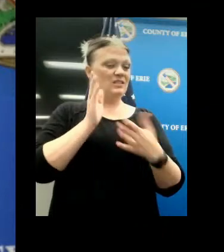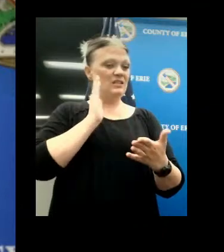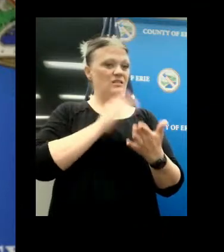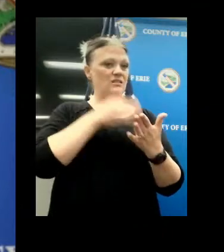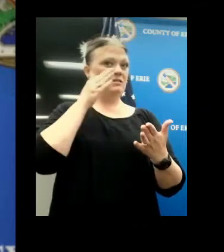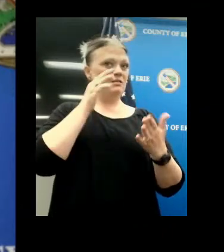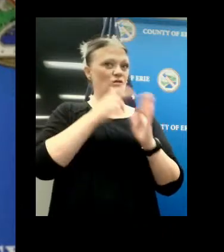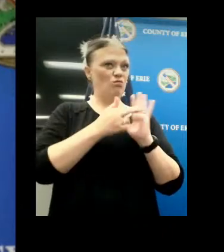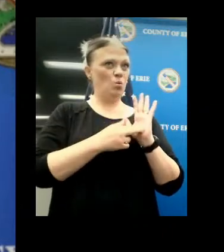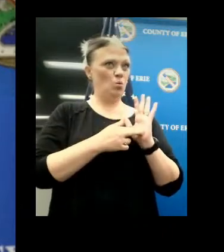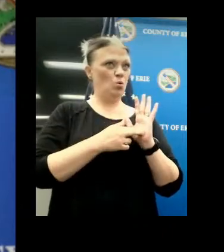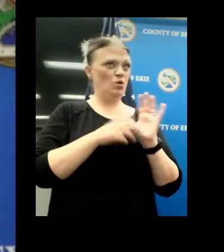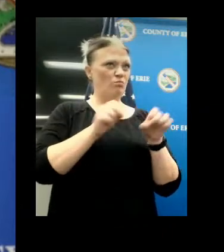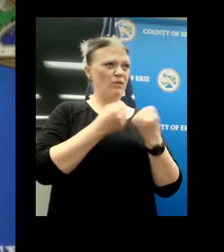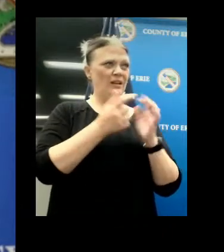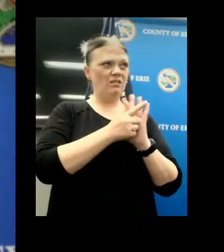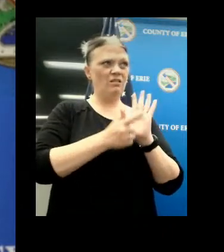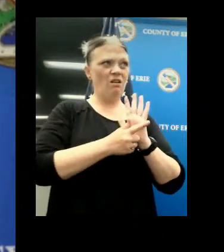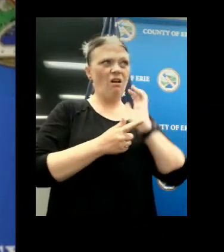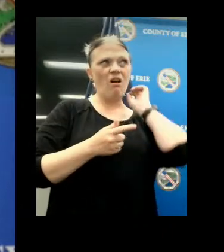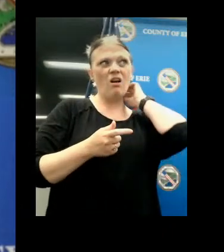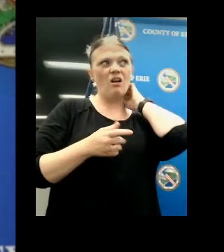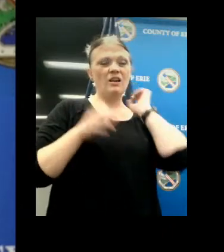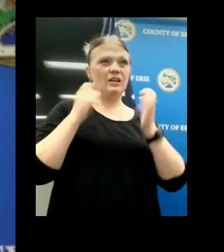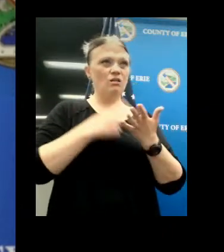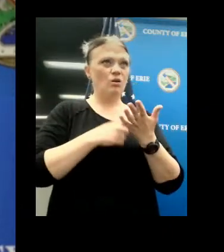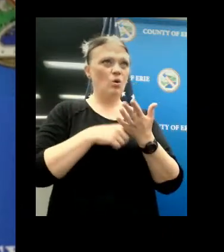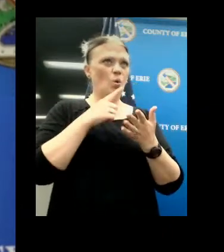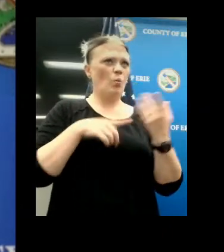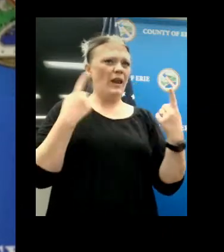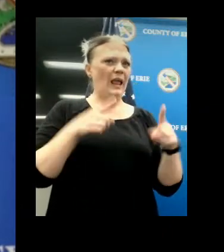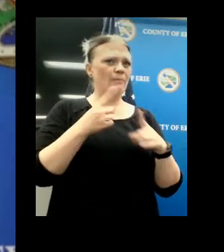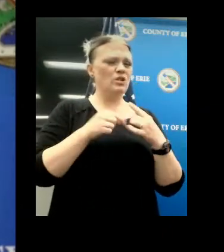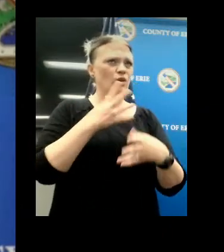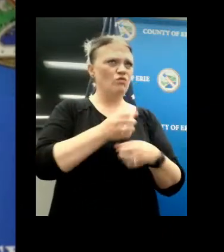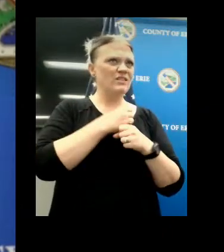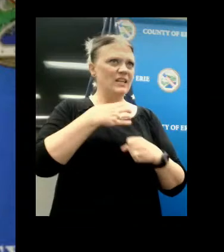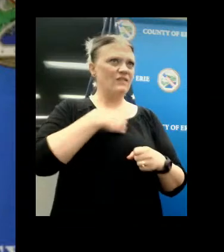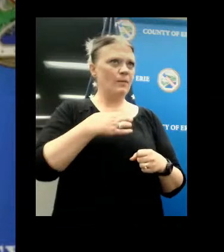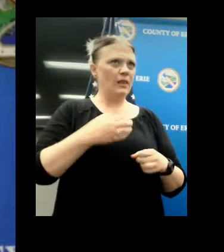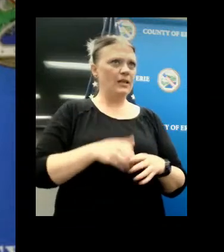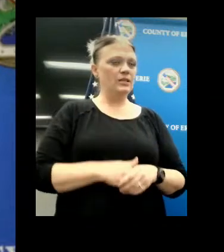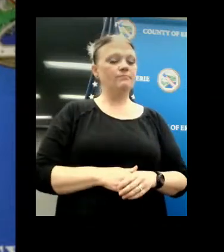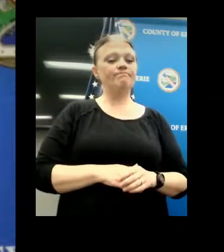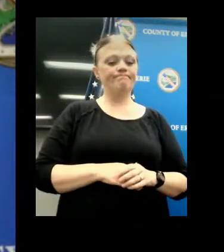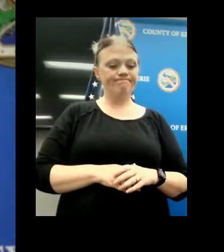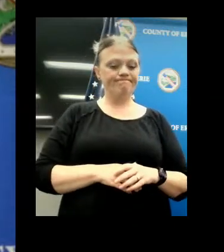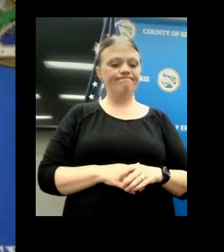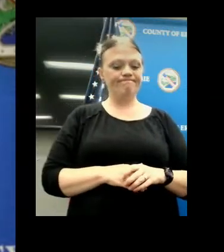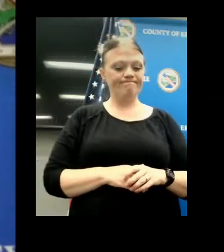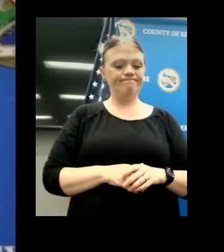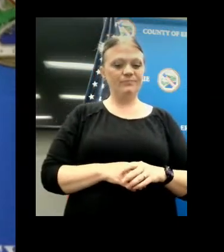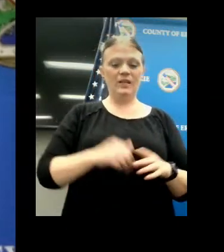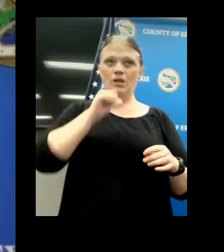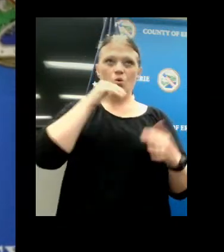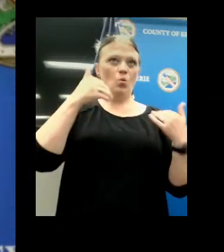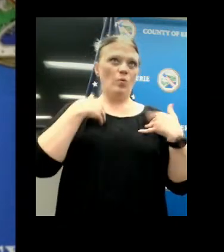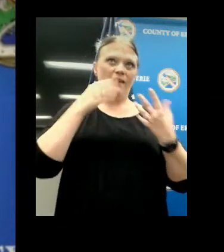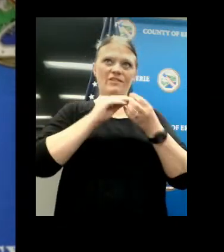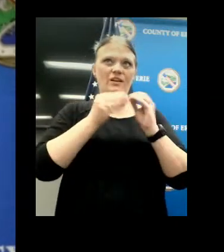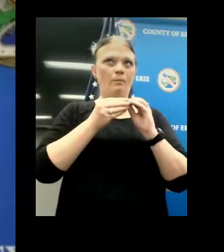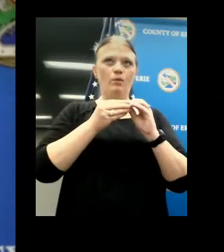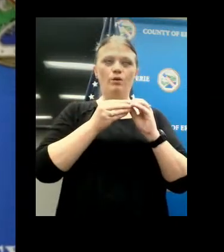violating reopening rules? And if not, could you just talk a little bit about what happens when you receive a complaint like that? Sure. So I don't have that